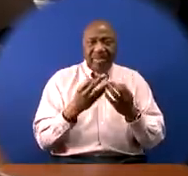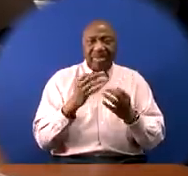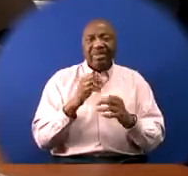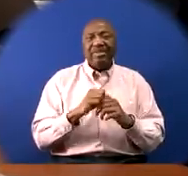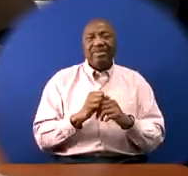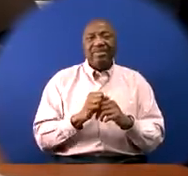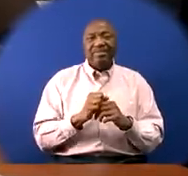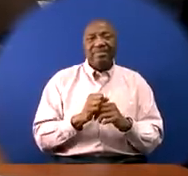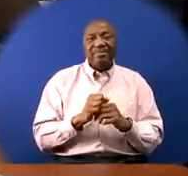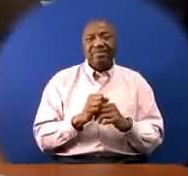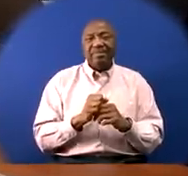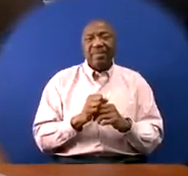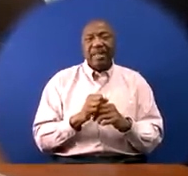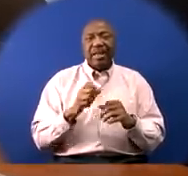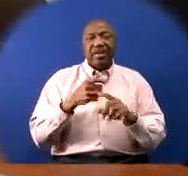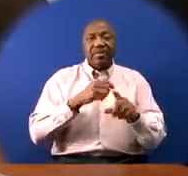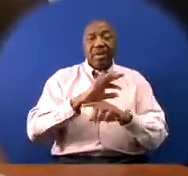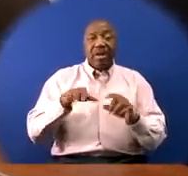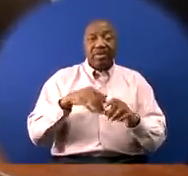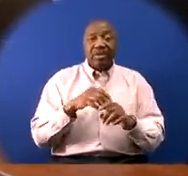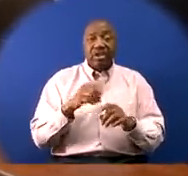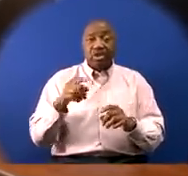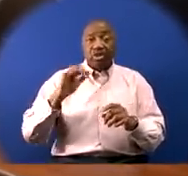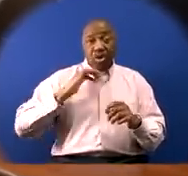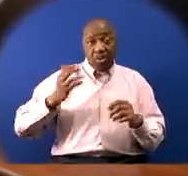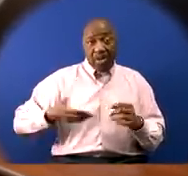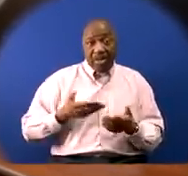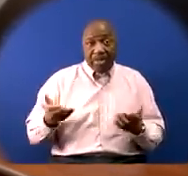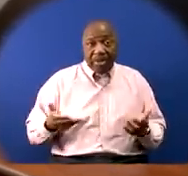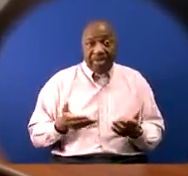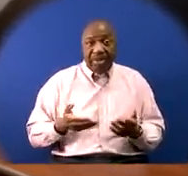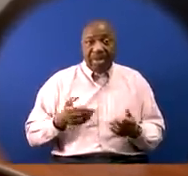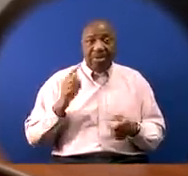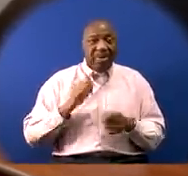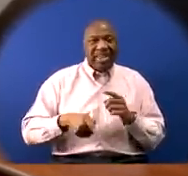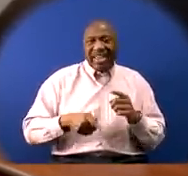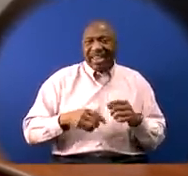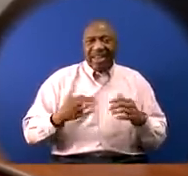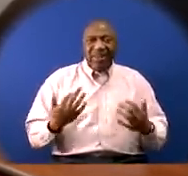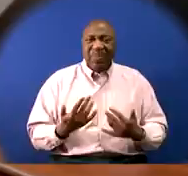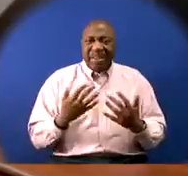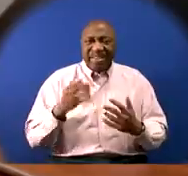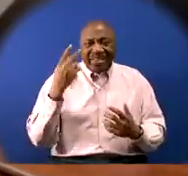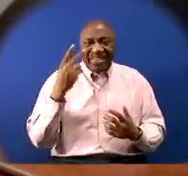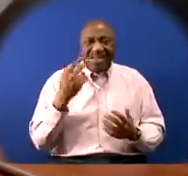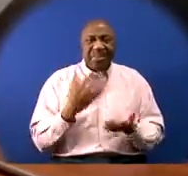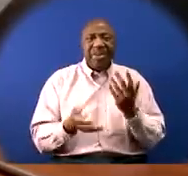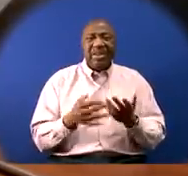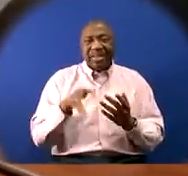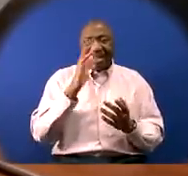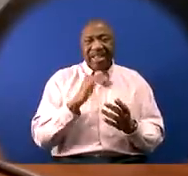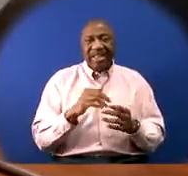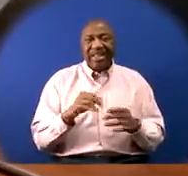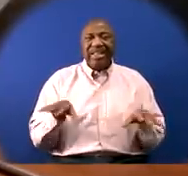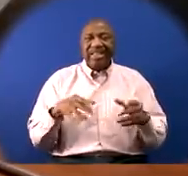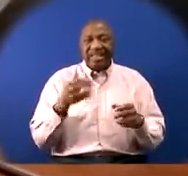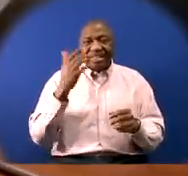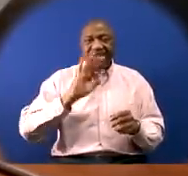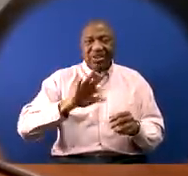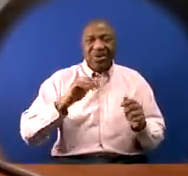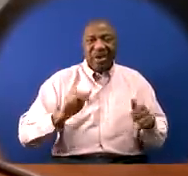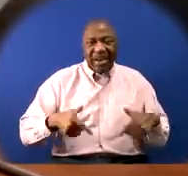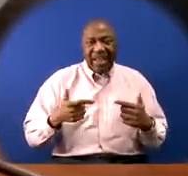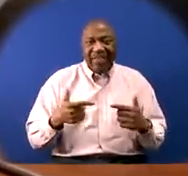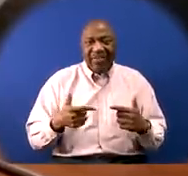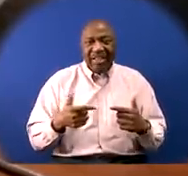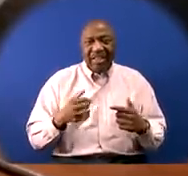church. On behalf of all of us, I say to you that you're welcome here. We can't wait to see how God is going to use you to use the gifts that God has given